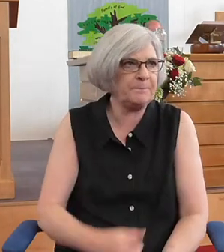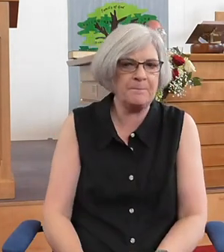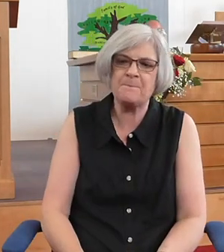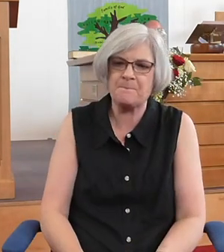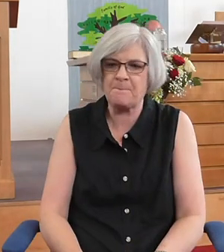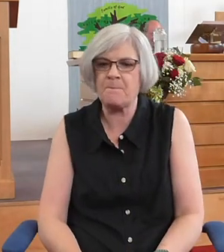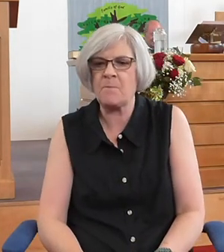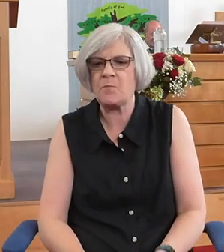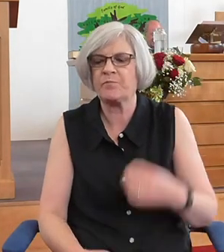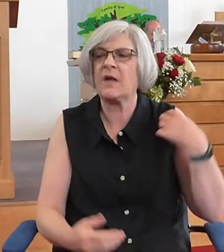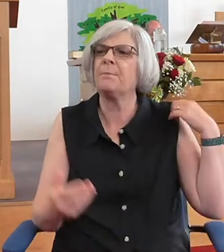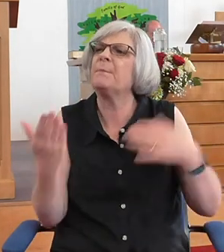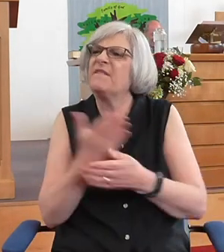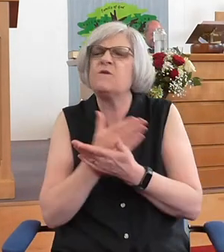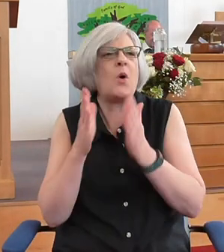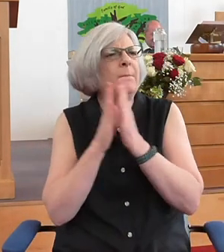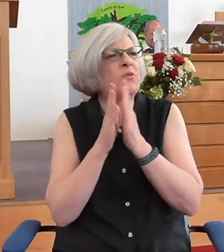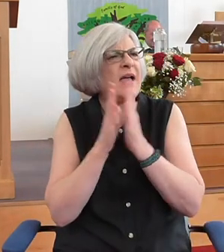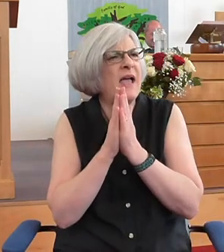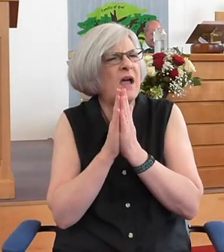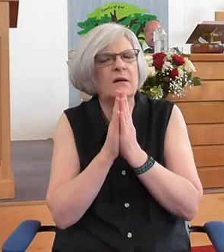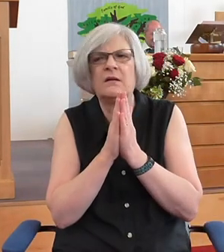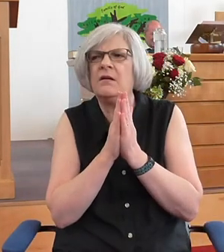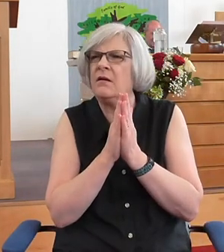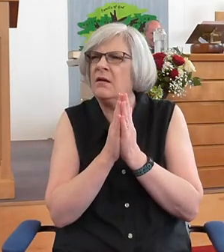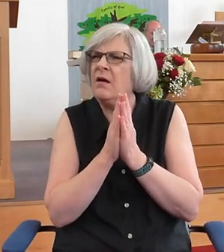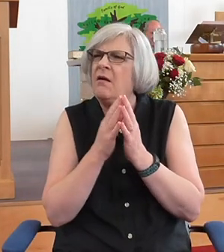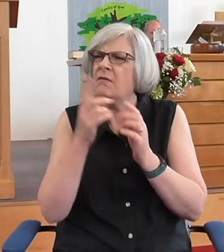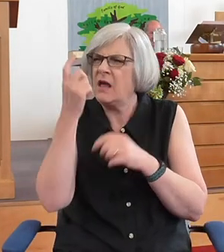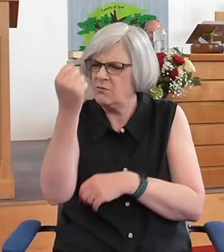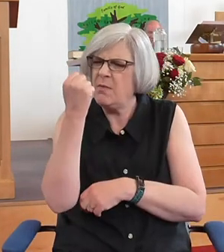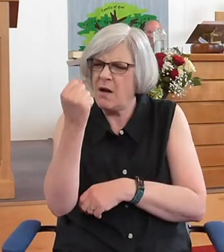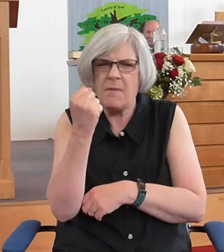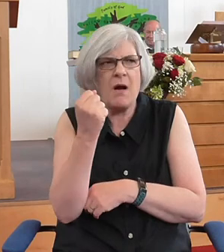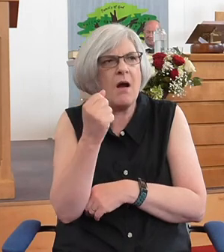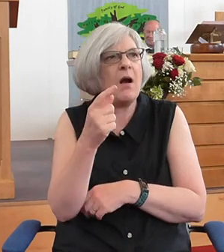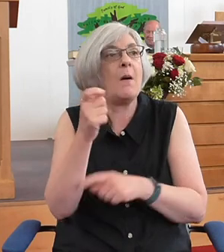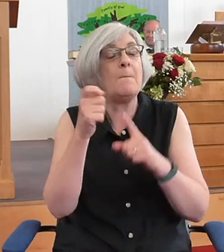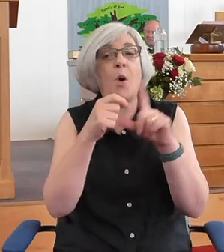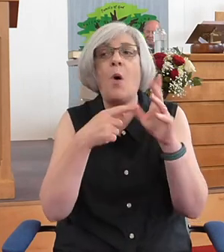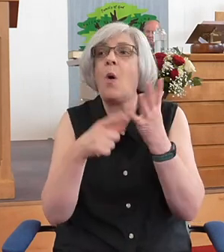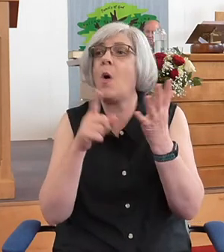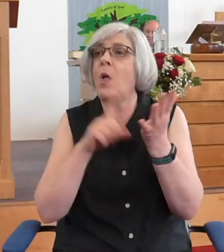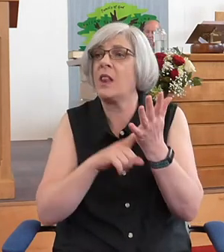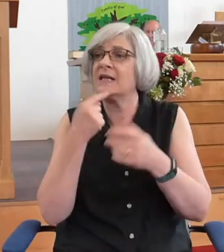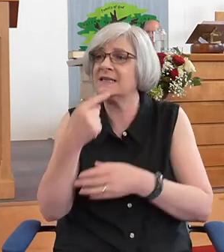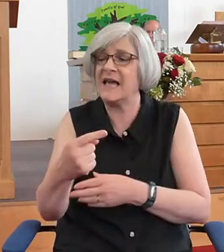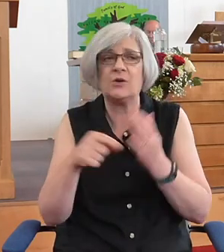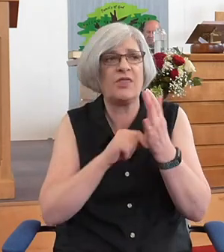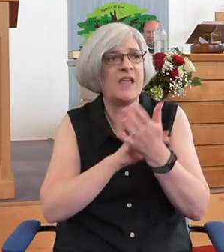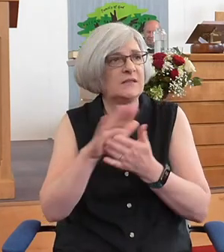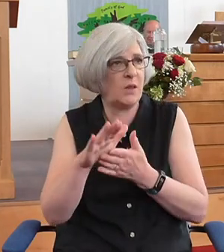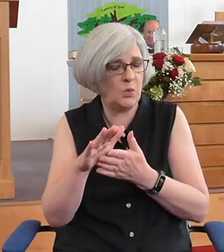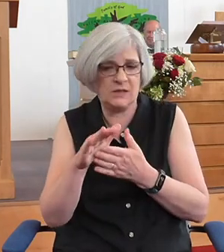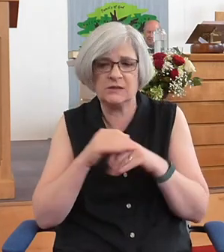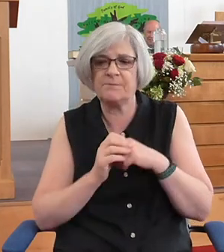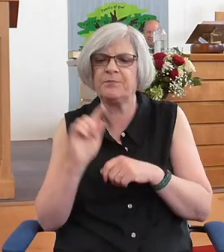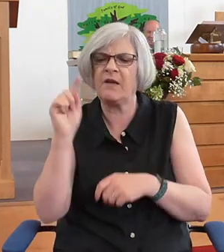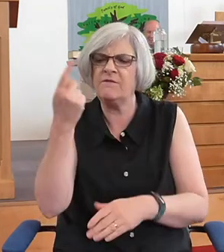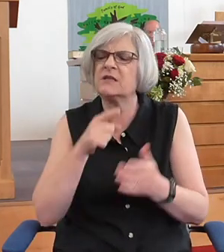Before coming to prayer, let's remind ourselves of what Paul said to the believers in Thessalonica. At